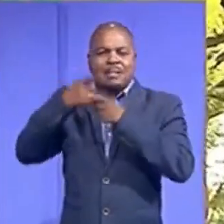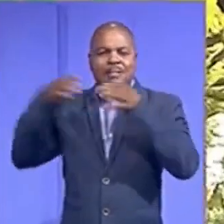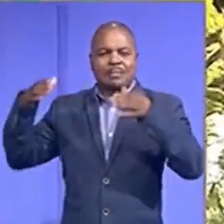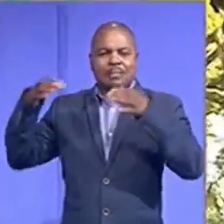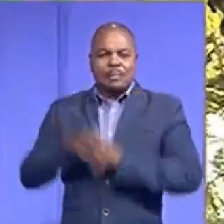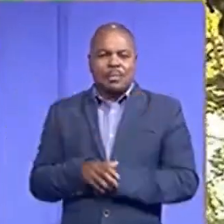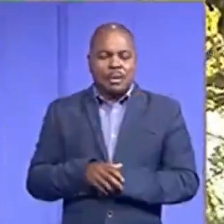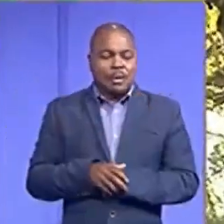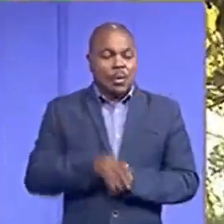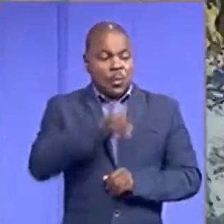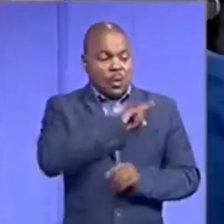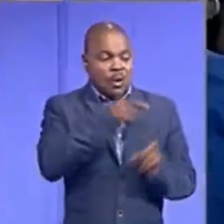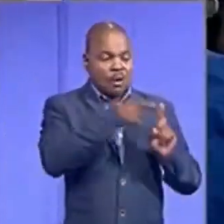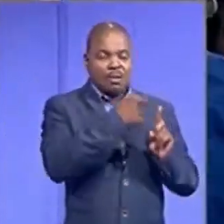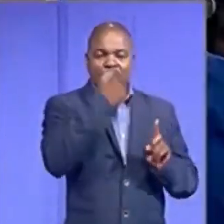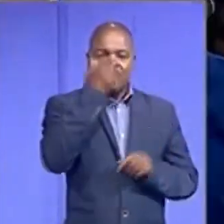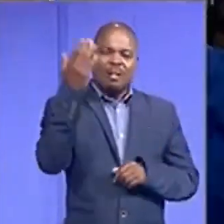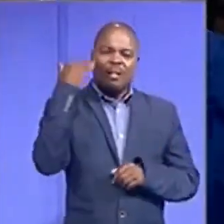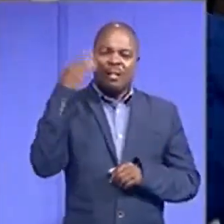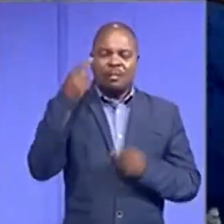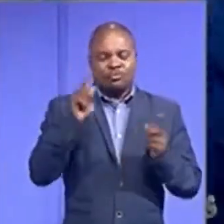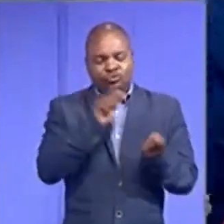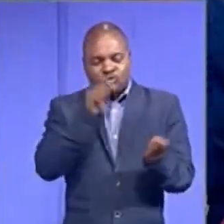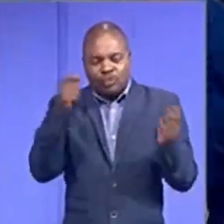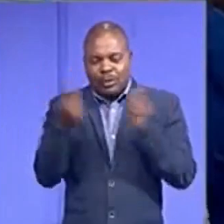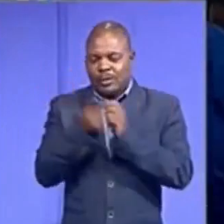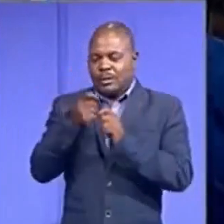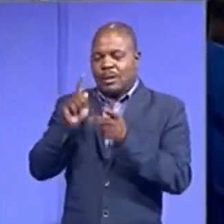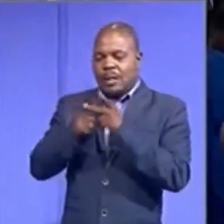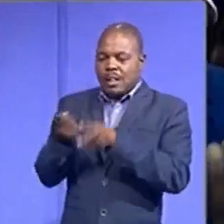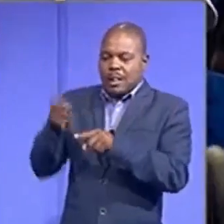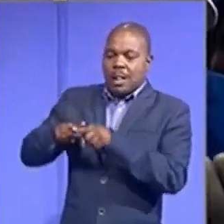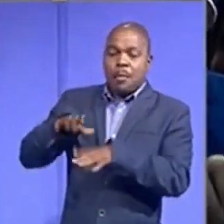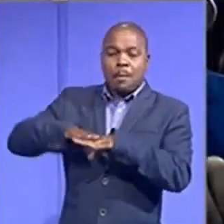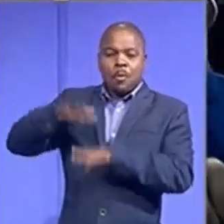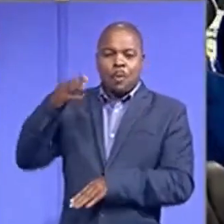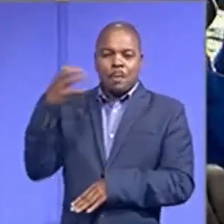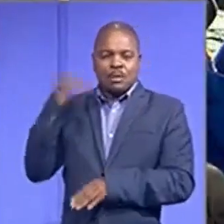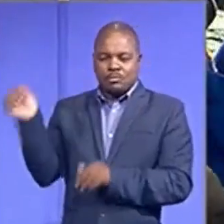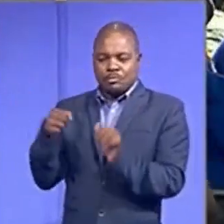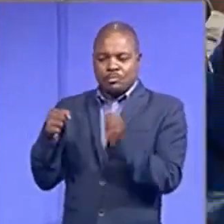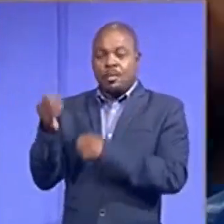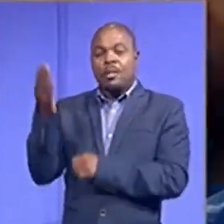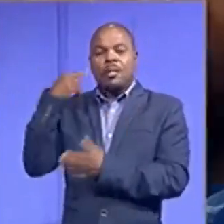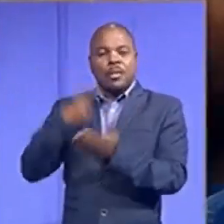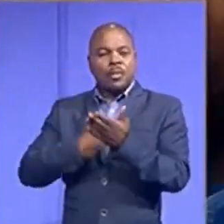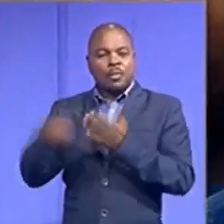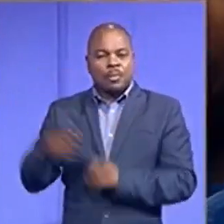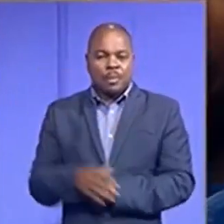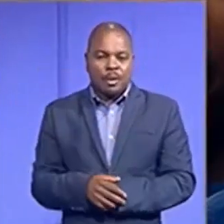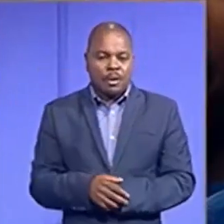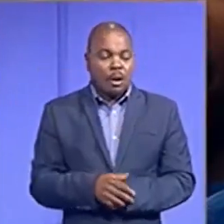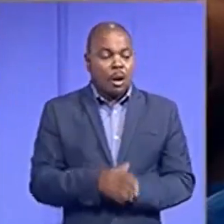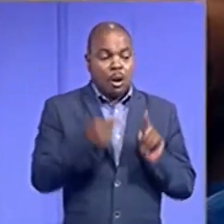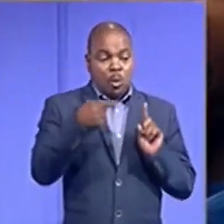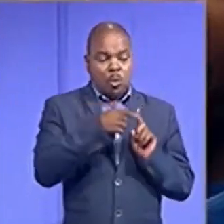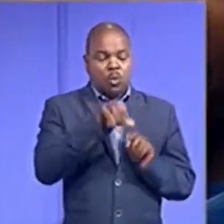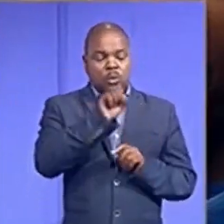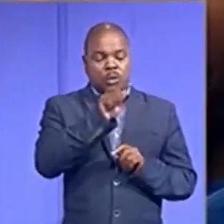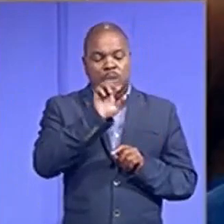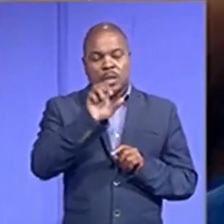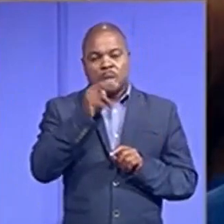gore Ramaphosa a fetole kabinete ya gagwe le go tlaleletsa ka ditona tse dingwe mo bekeng e fetileng. Steenhuisen a re